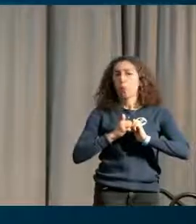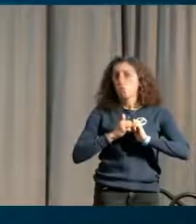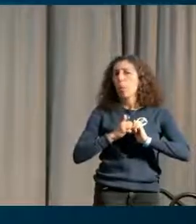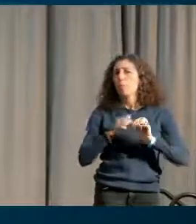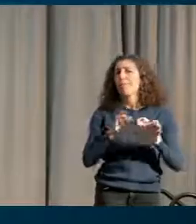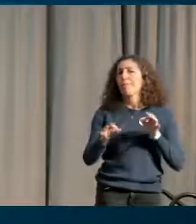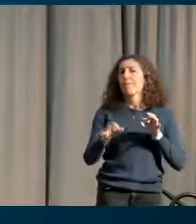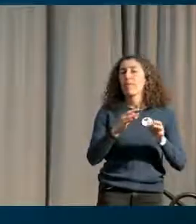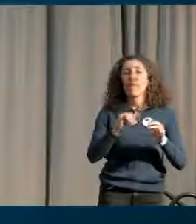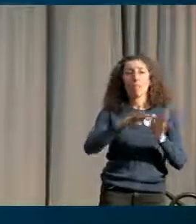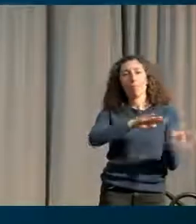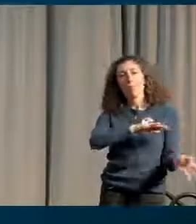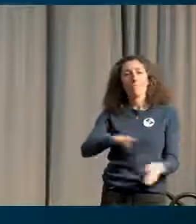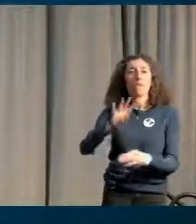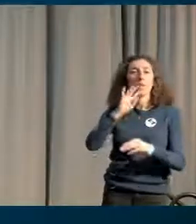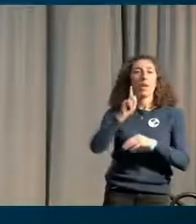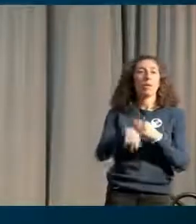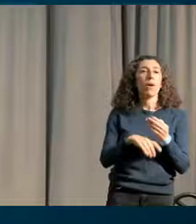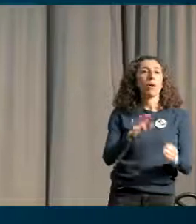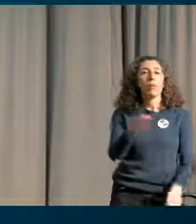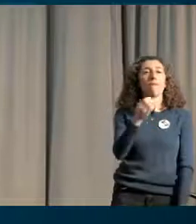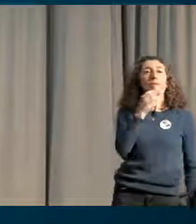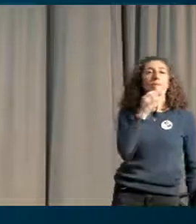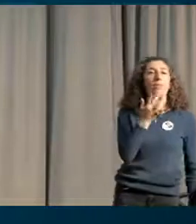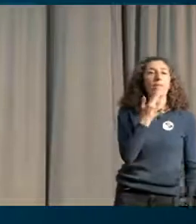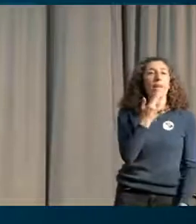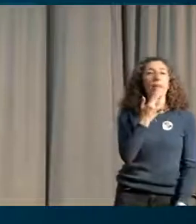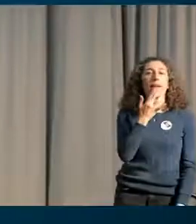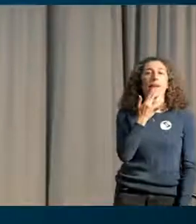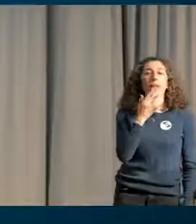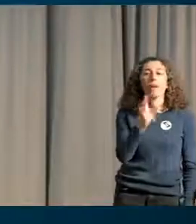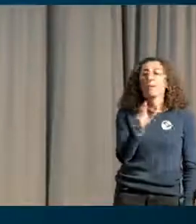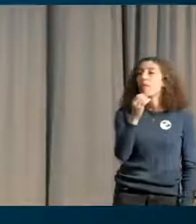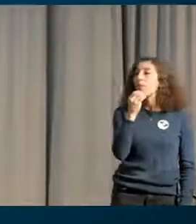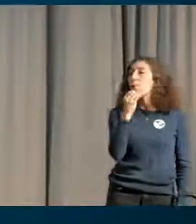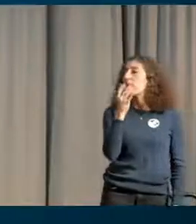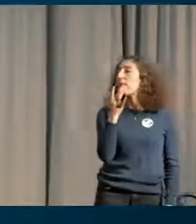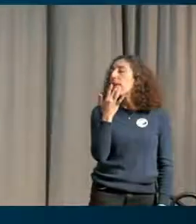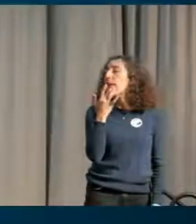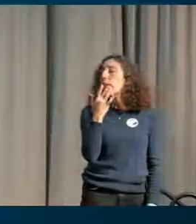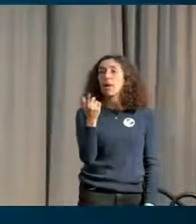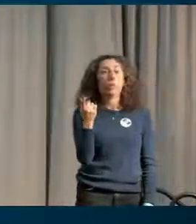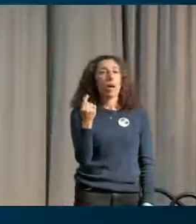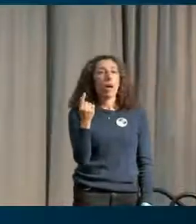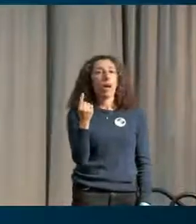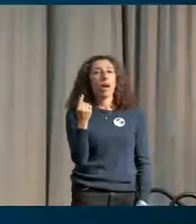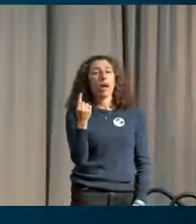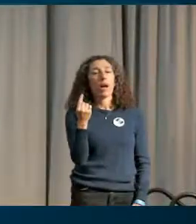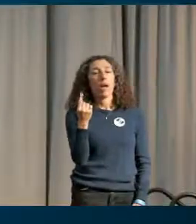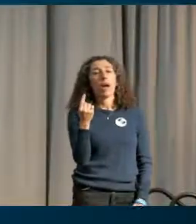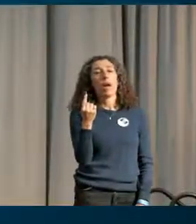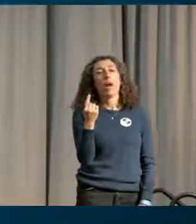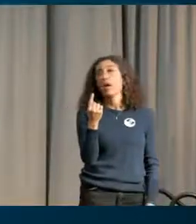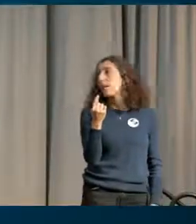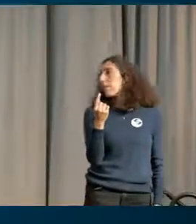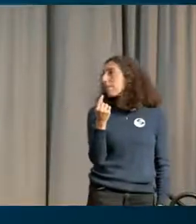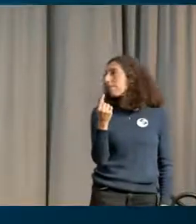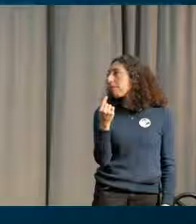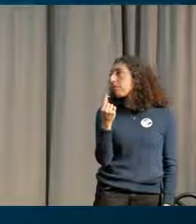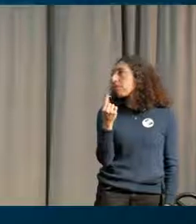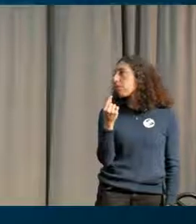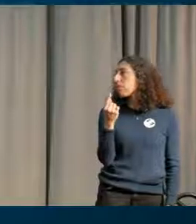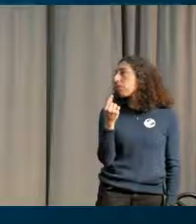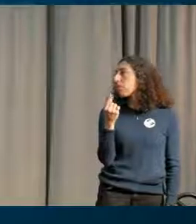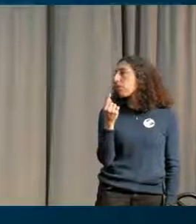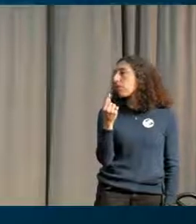favorite food. Okay, I want you to imagine your favorite food. Imagine that there are 2 lines to your favorite food. Okay,